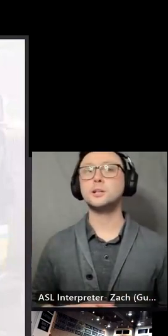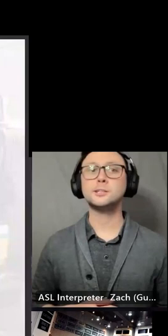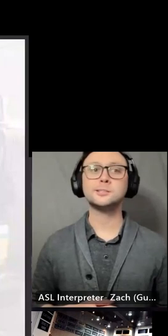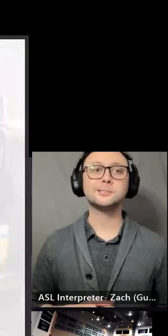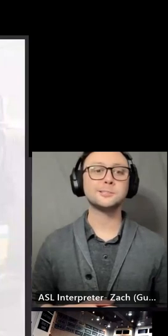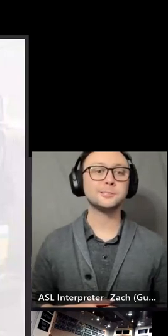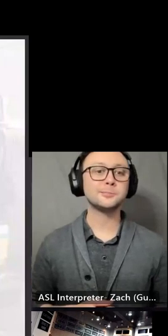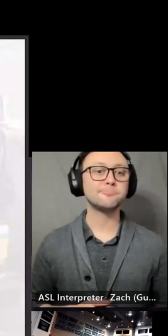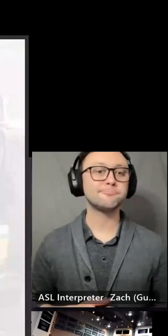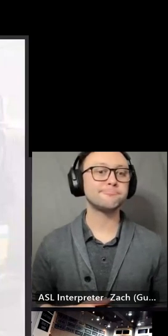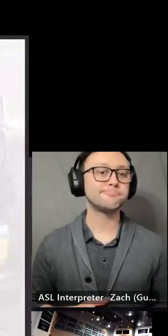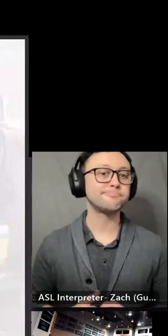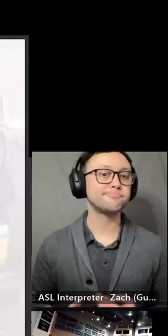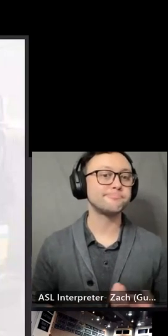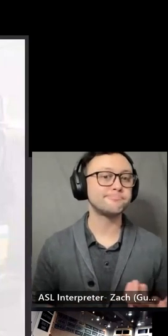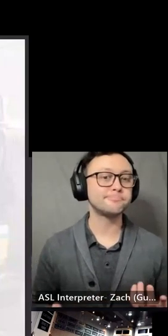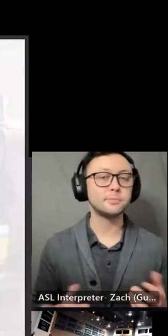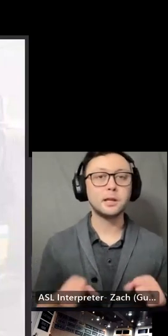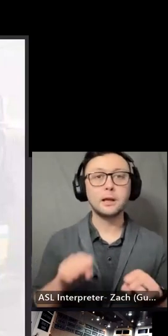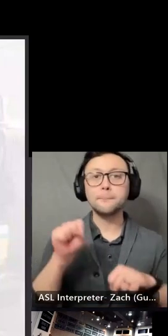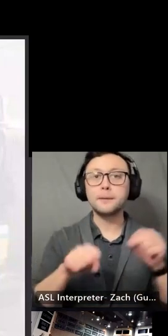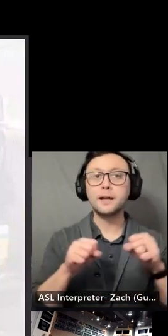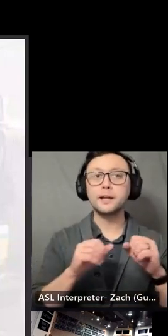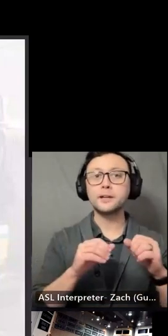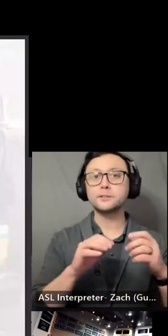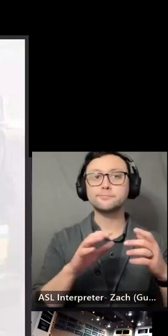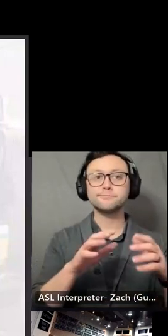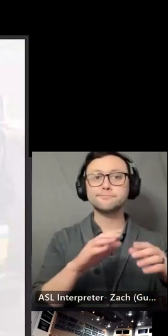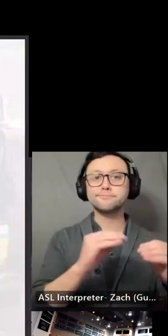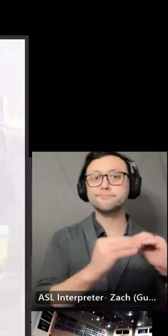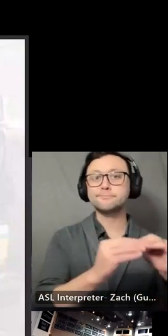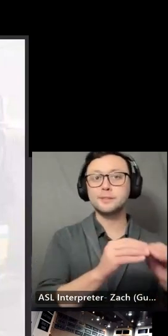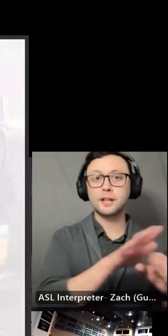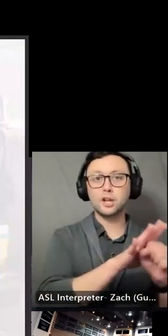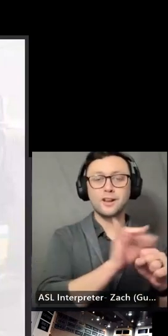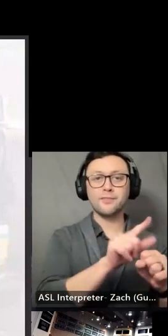maybe a bank branch that faces outwards, some other things like that,